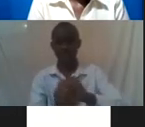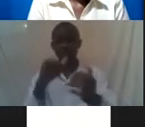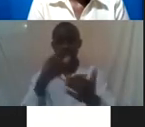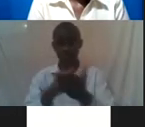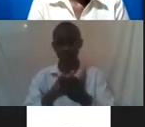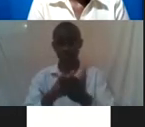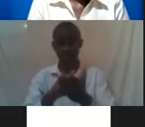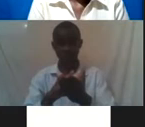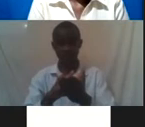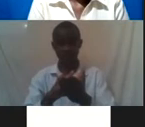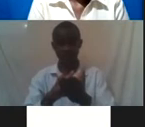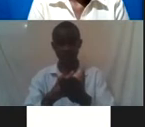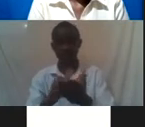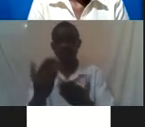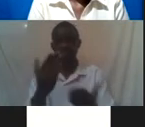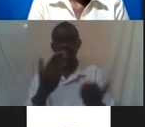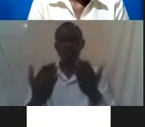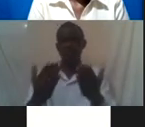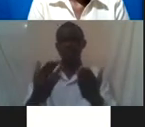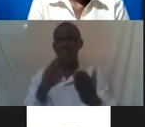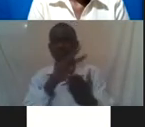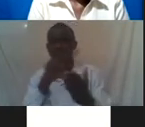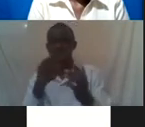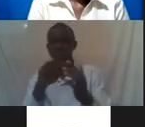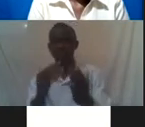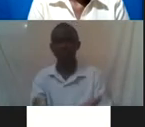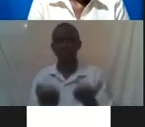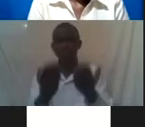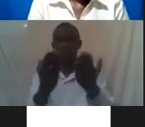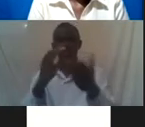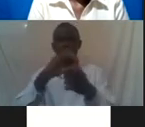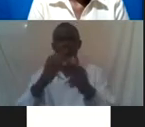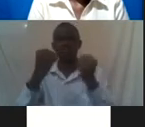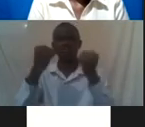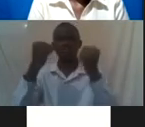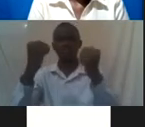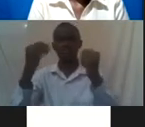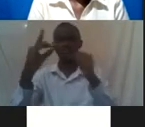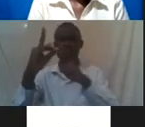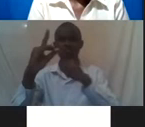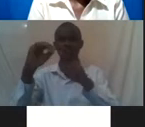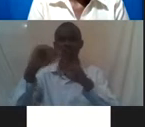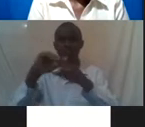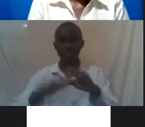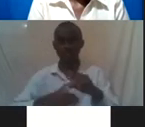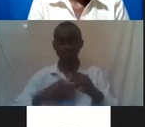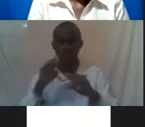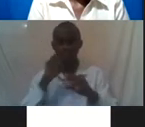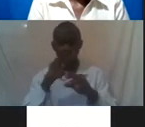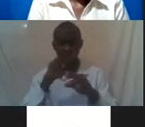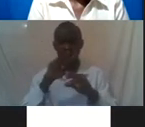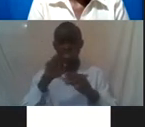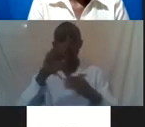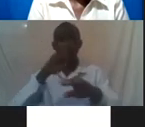that appear to improve or strengthen devolution, in my view, when they